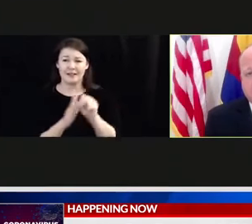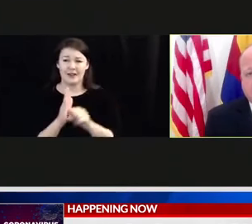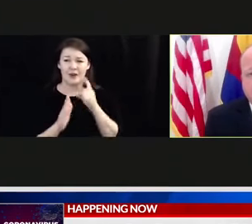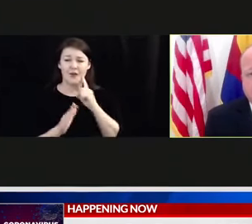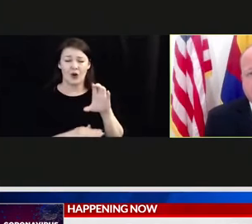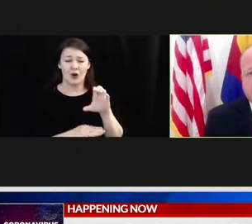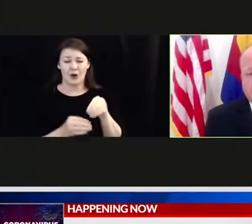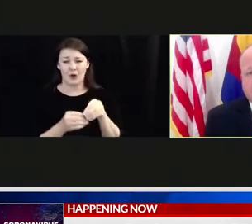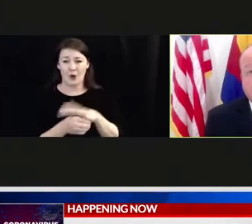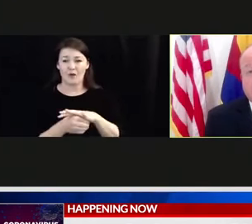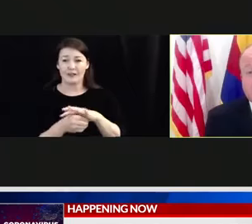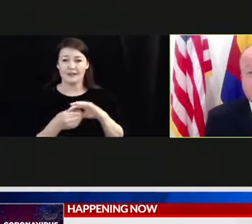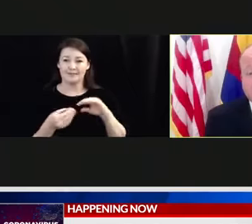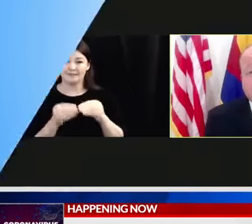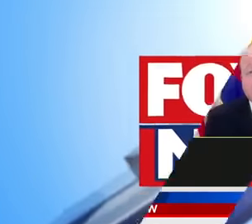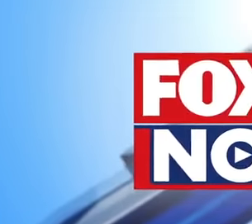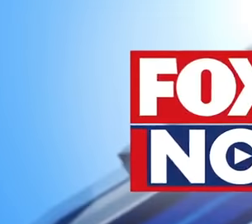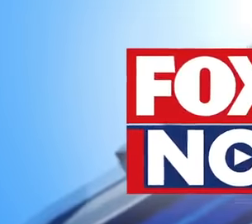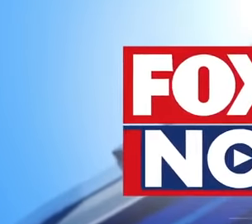in Colorado. Let's go ahead and listen in.